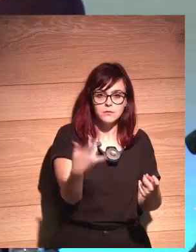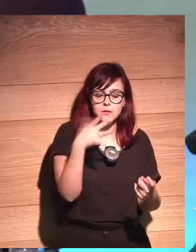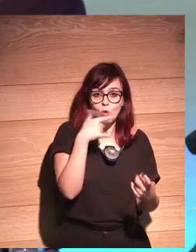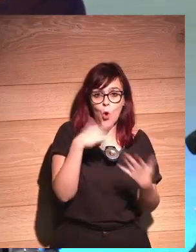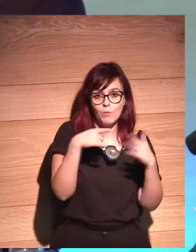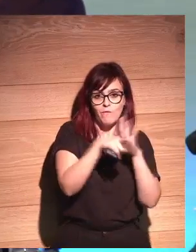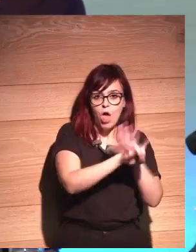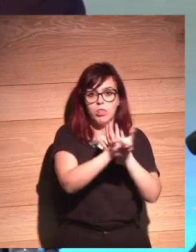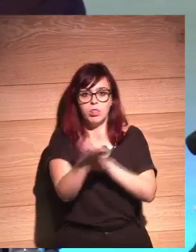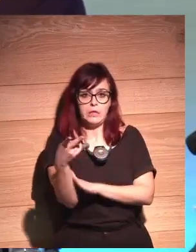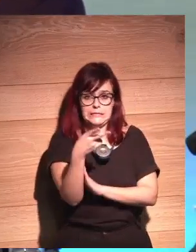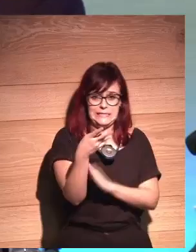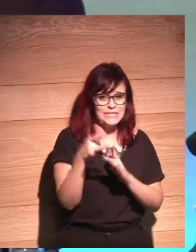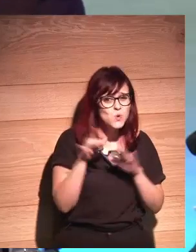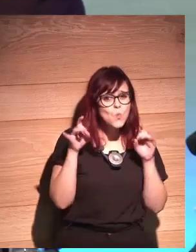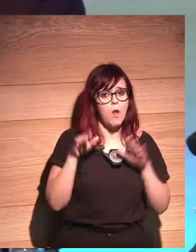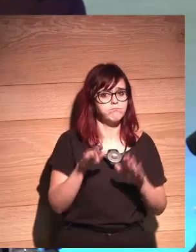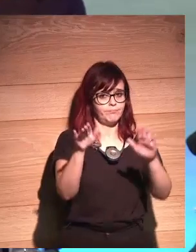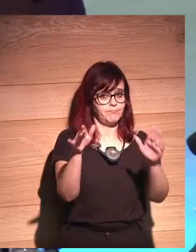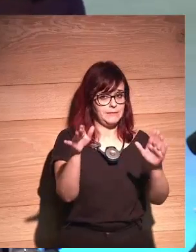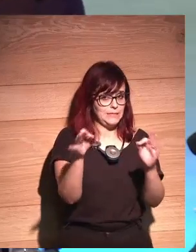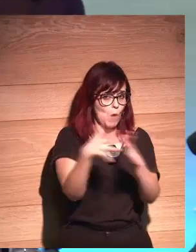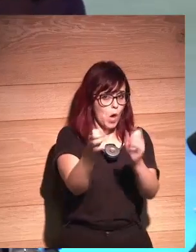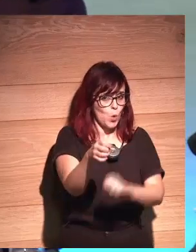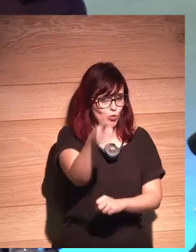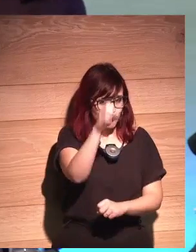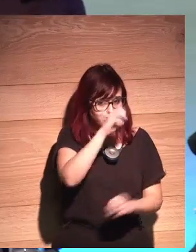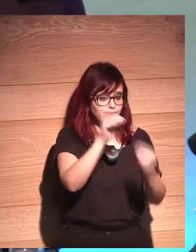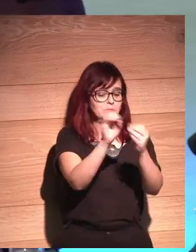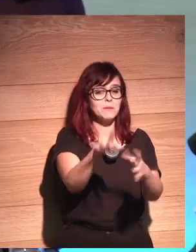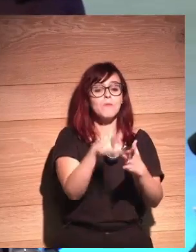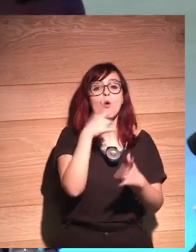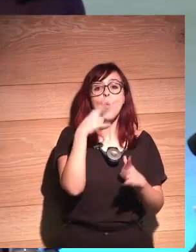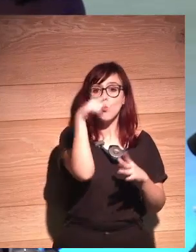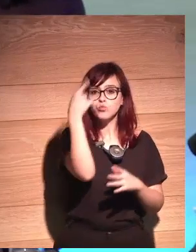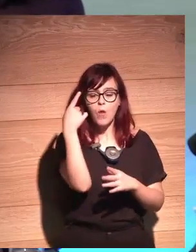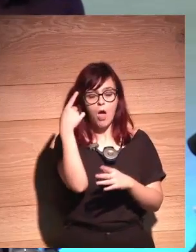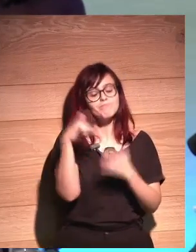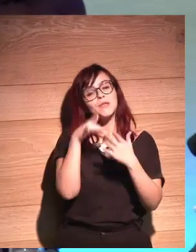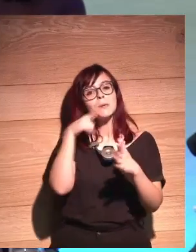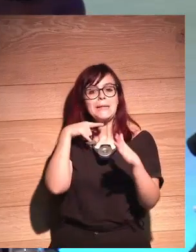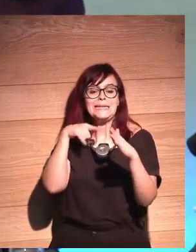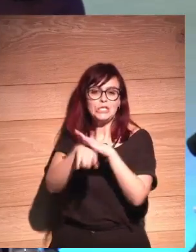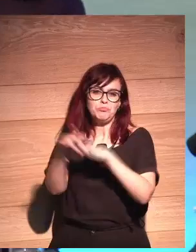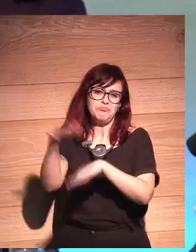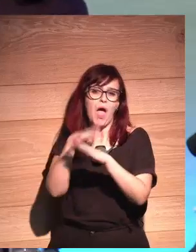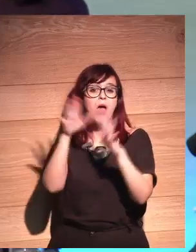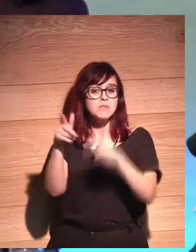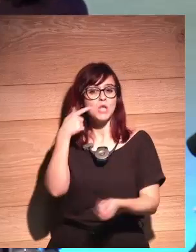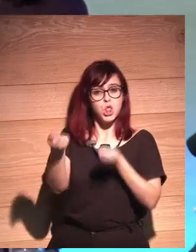education developed together. I totally agree. Culture